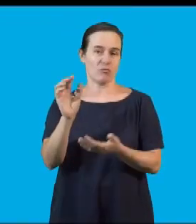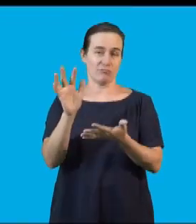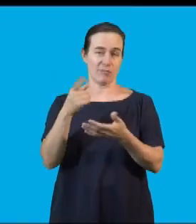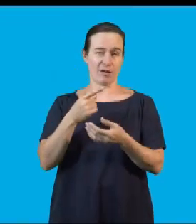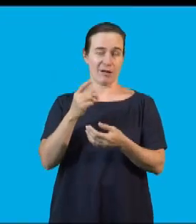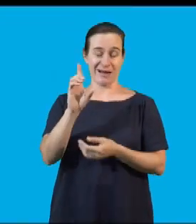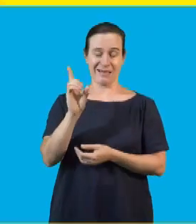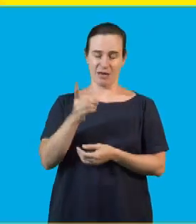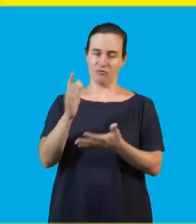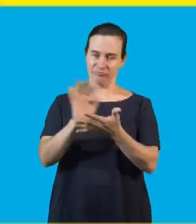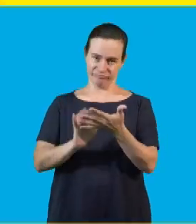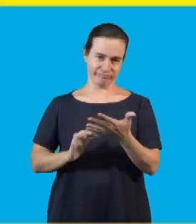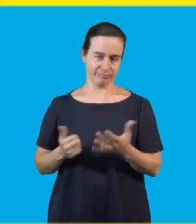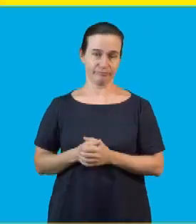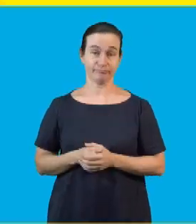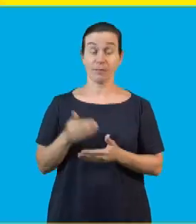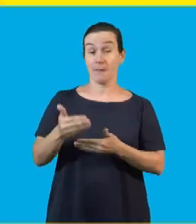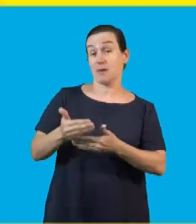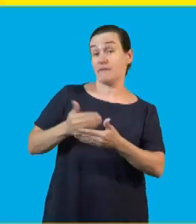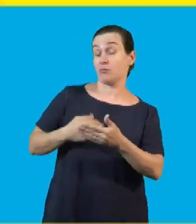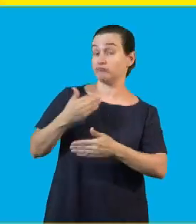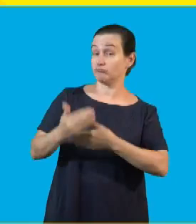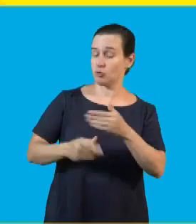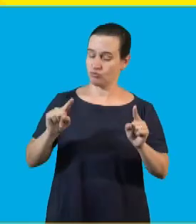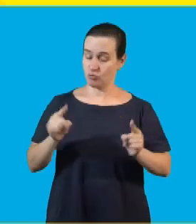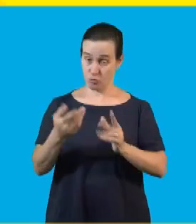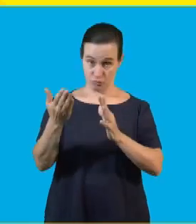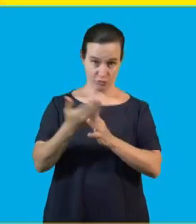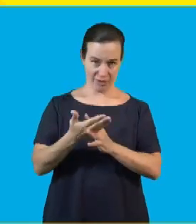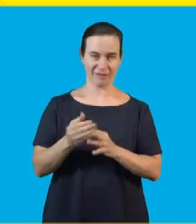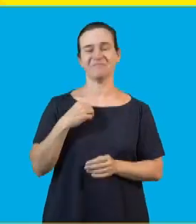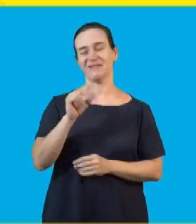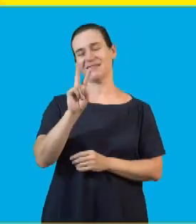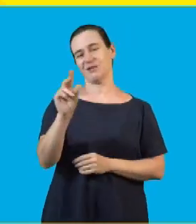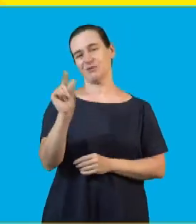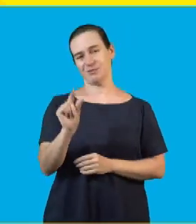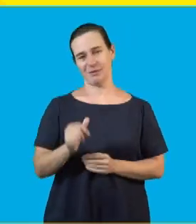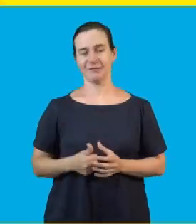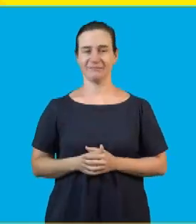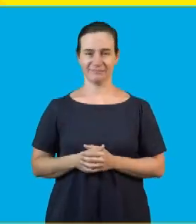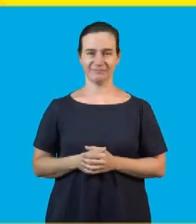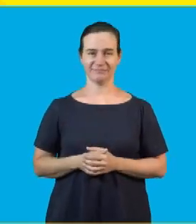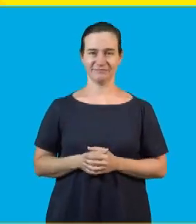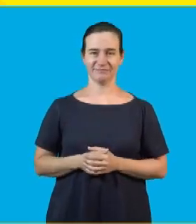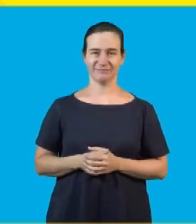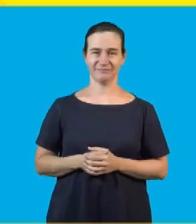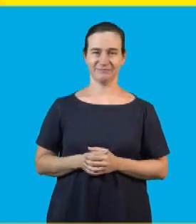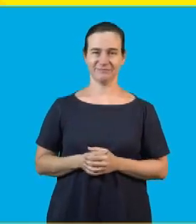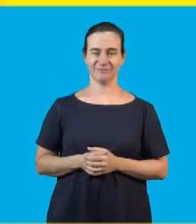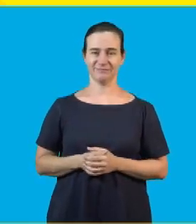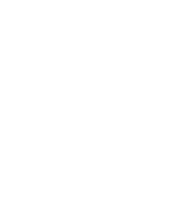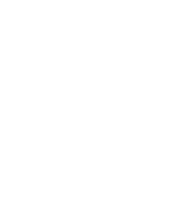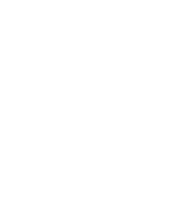diary entry is. Before we continue with our next example, we're going to go for a quick ad break. I'll see you in a little while.